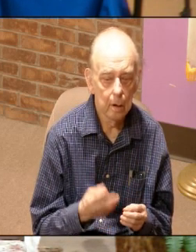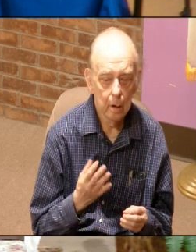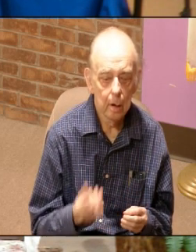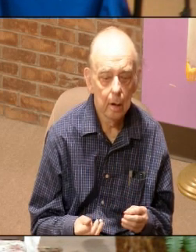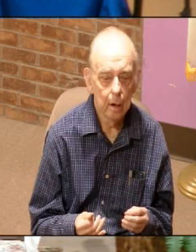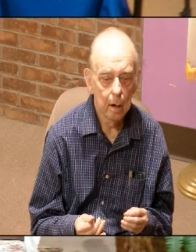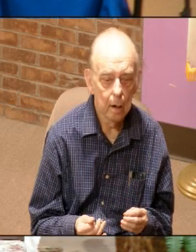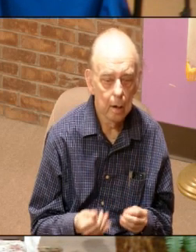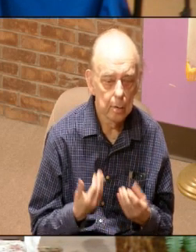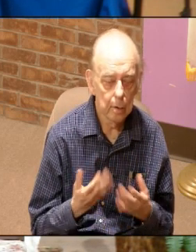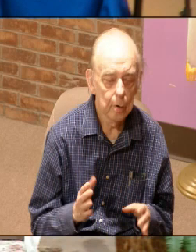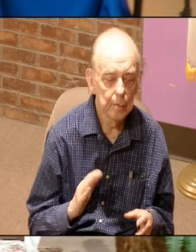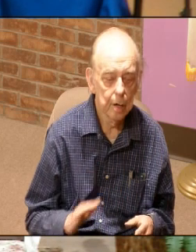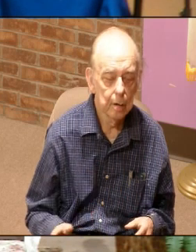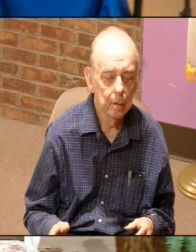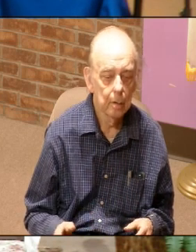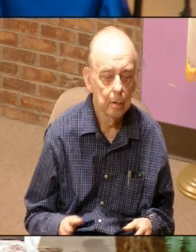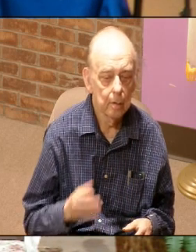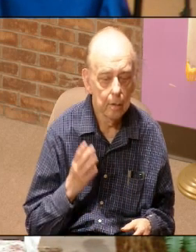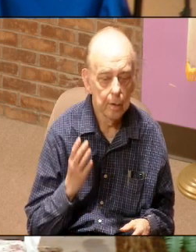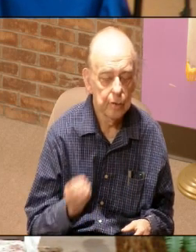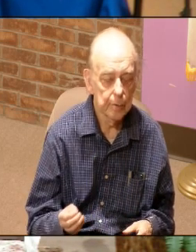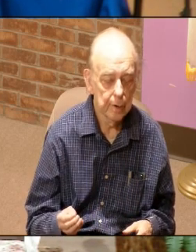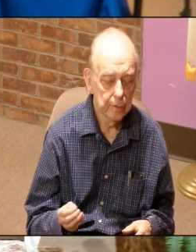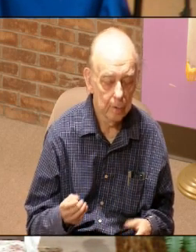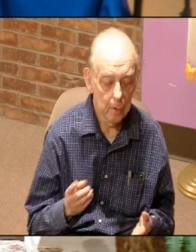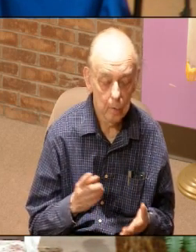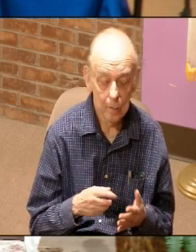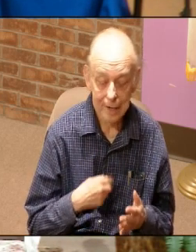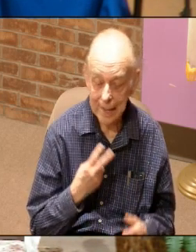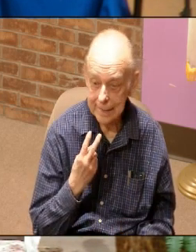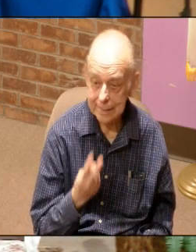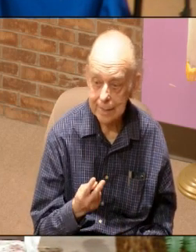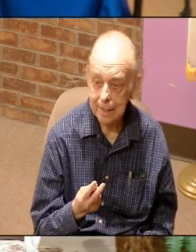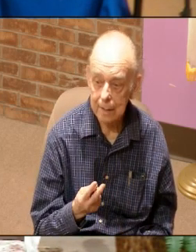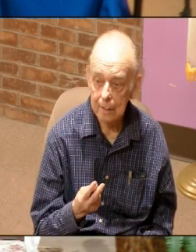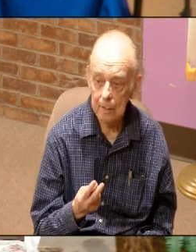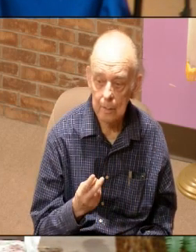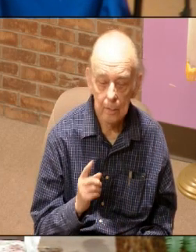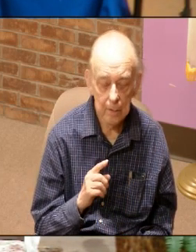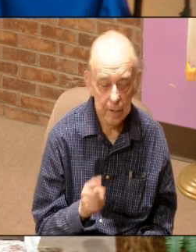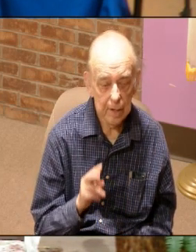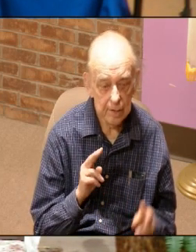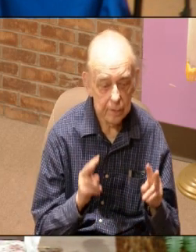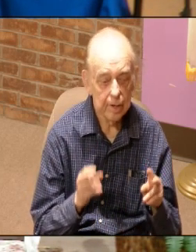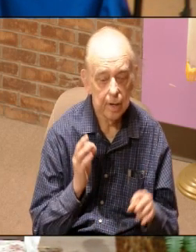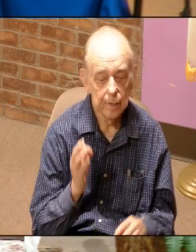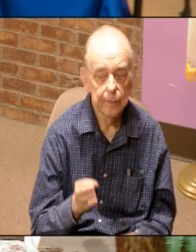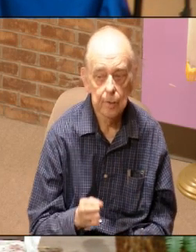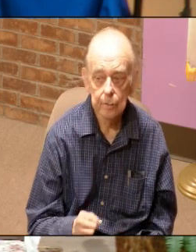Because I sure don't want my children to go through what I see is on the horizon.